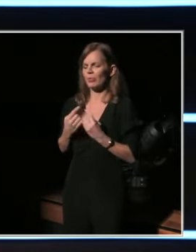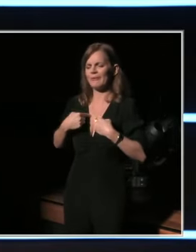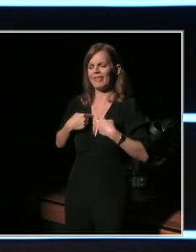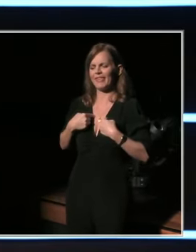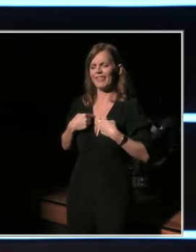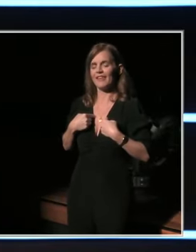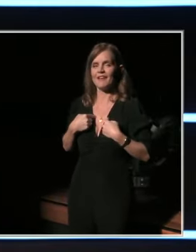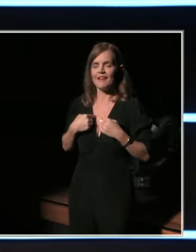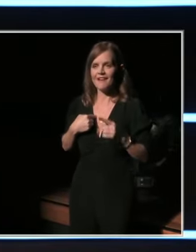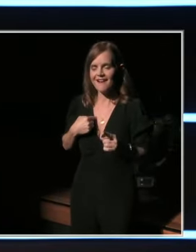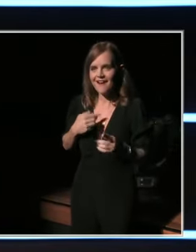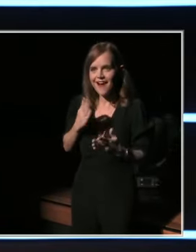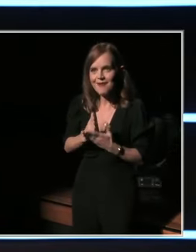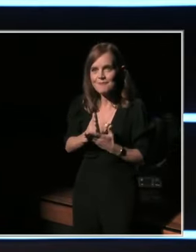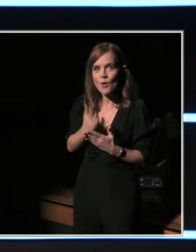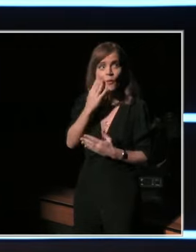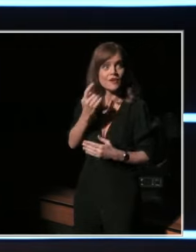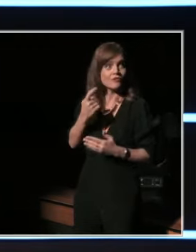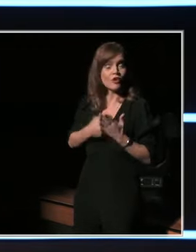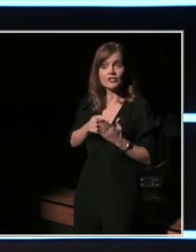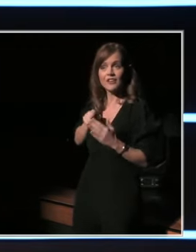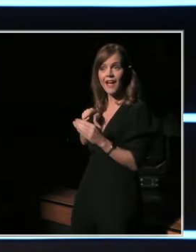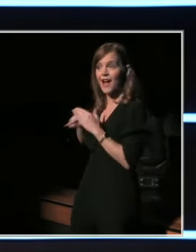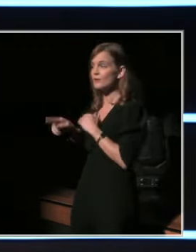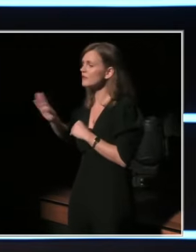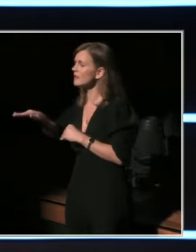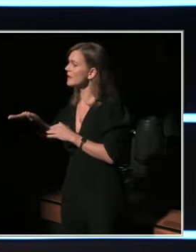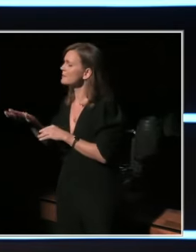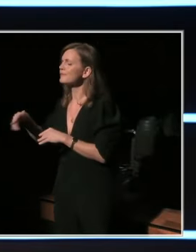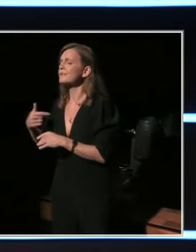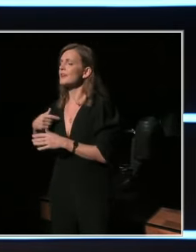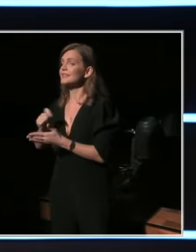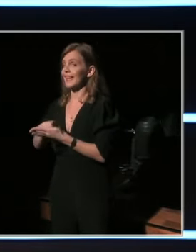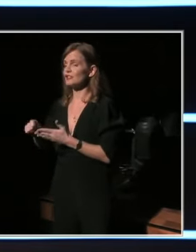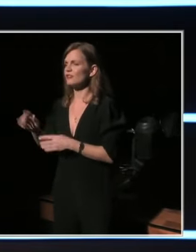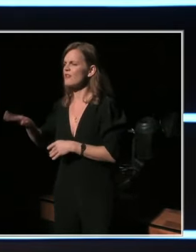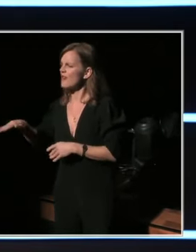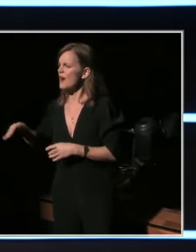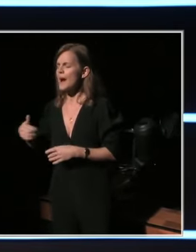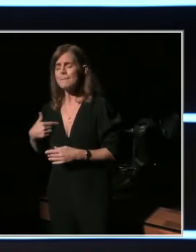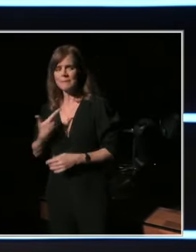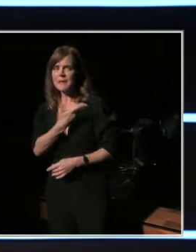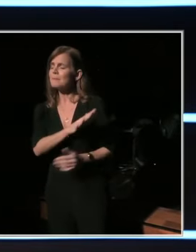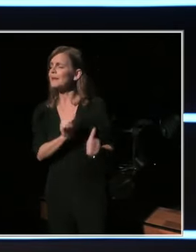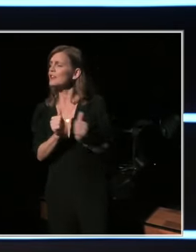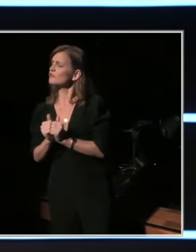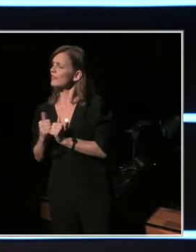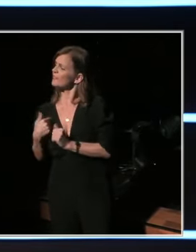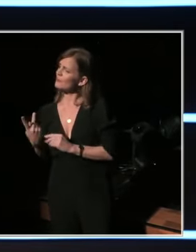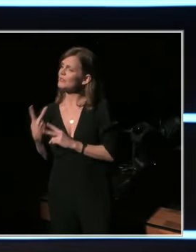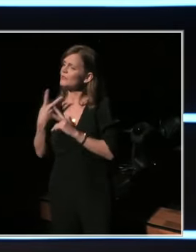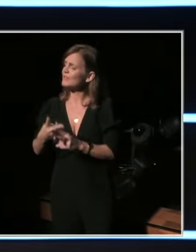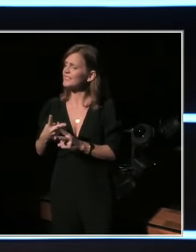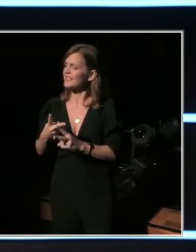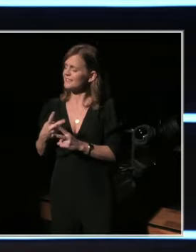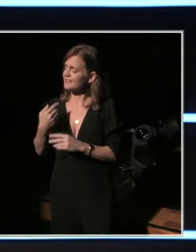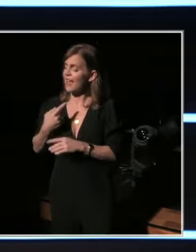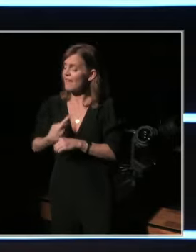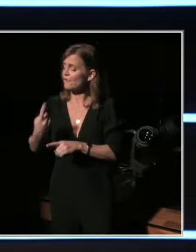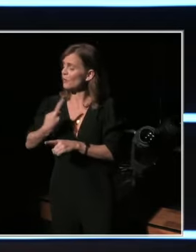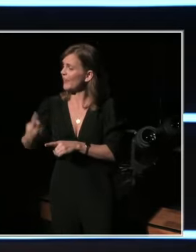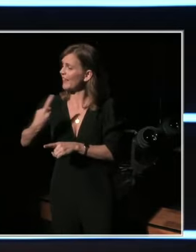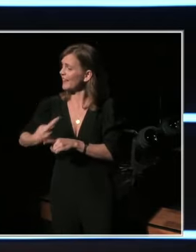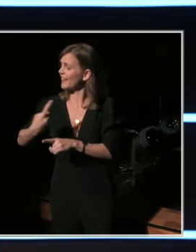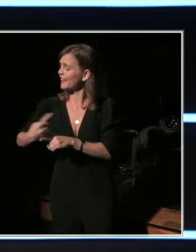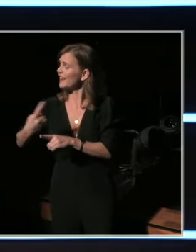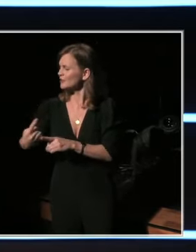turned out that on his way out the first time, he'd gone over and assured my assistant that it had all been okay with me for him to be booked in for sessions